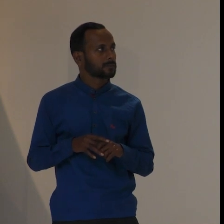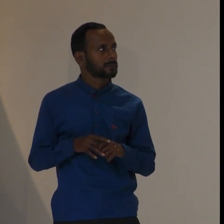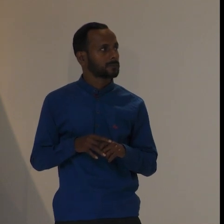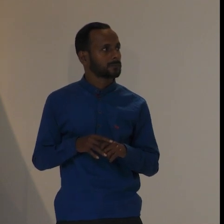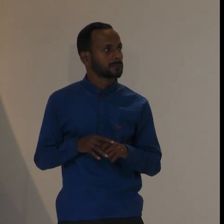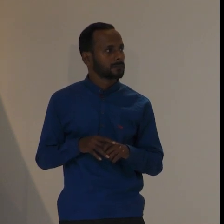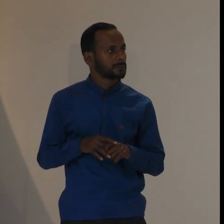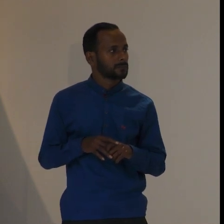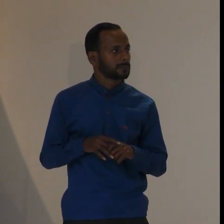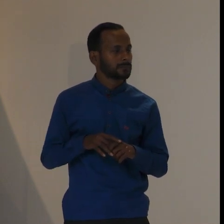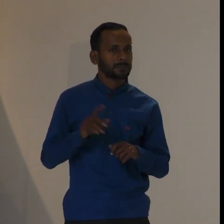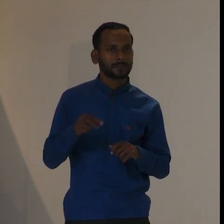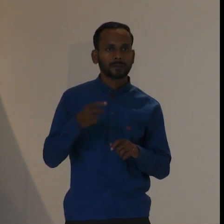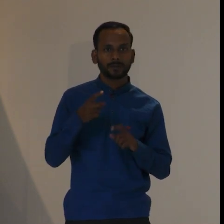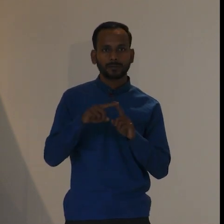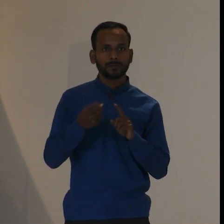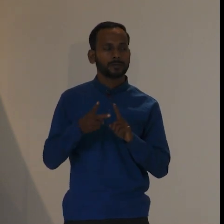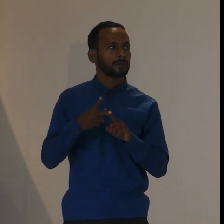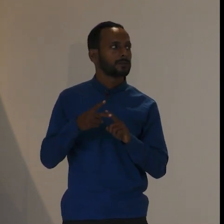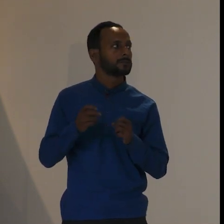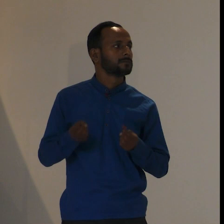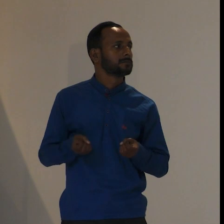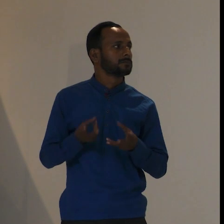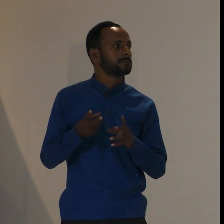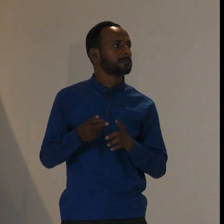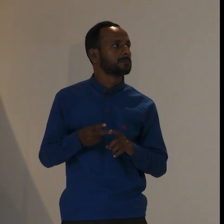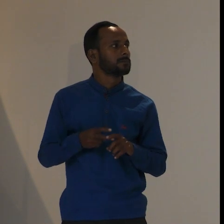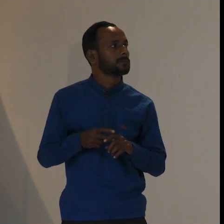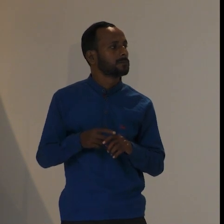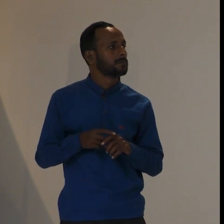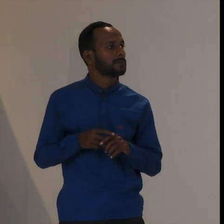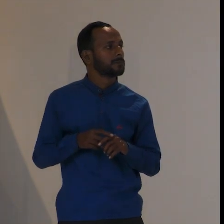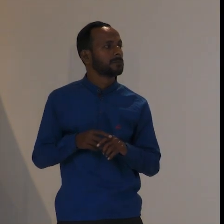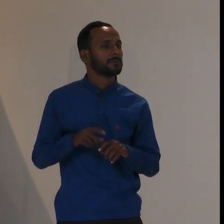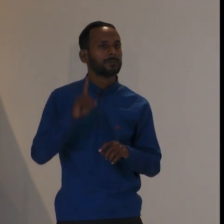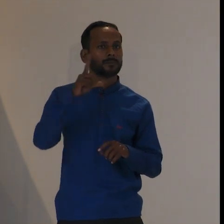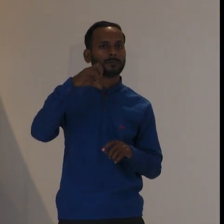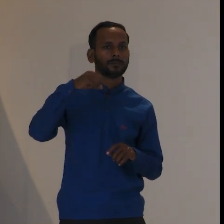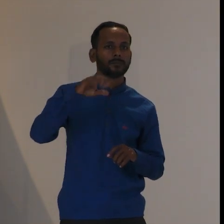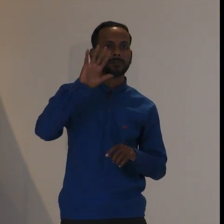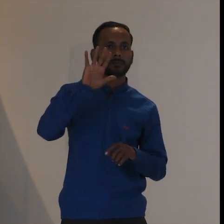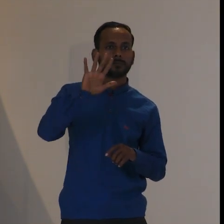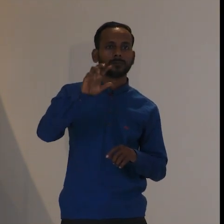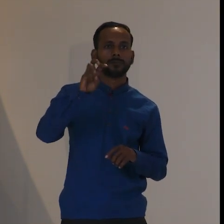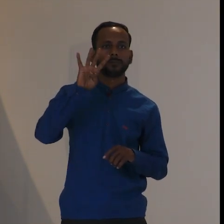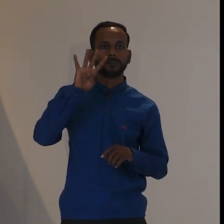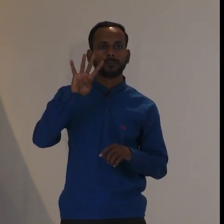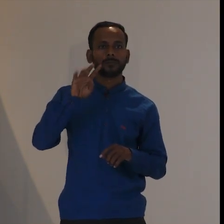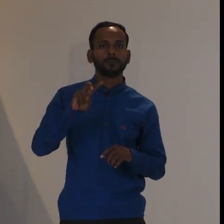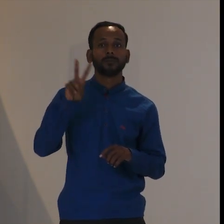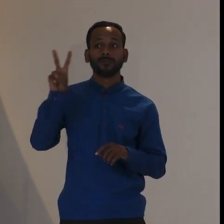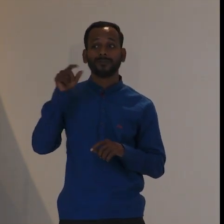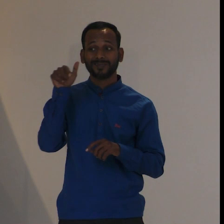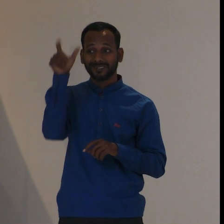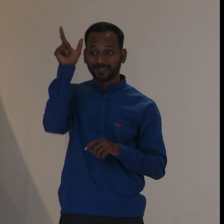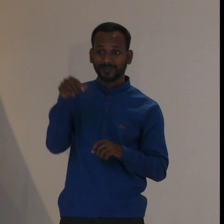So something like that. Can we have the second one also, please? Yeah. So in 1954, Bhatia was the